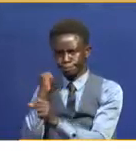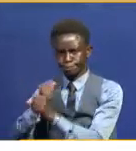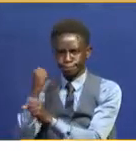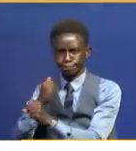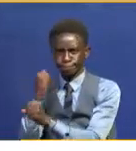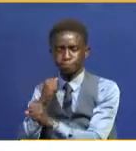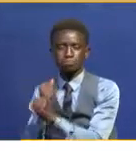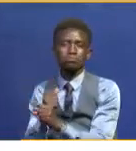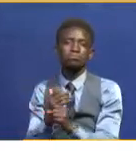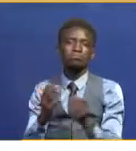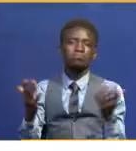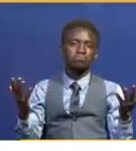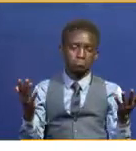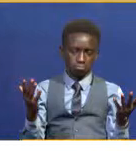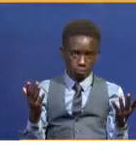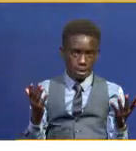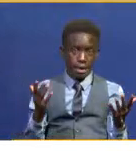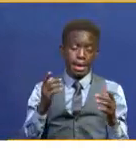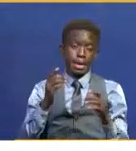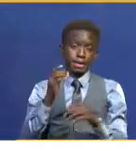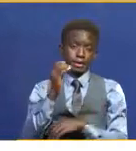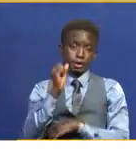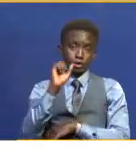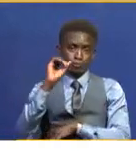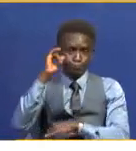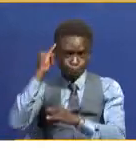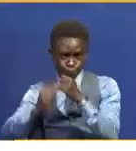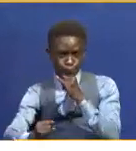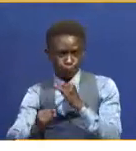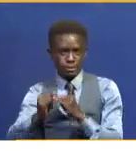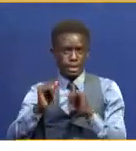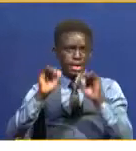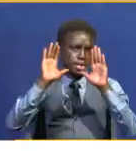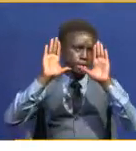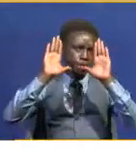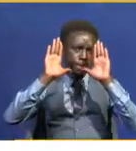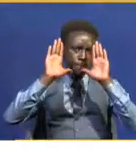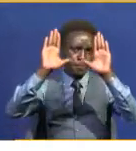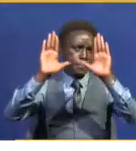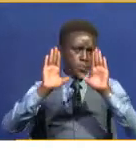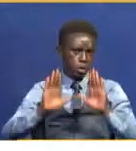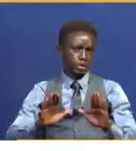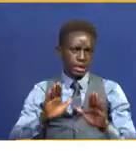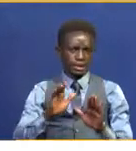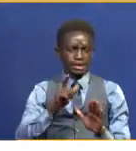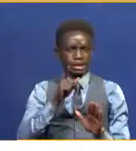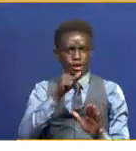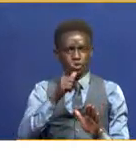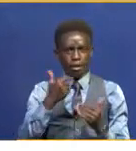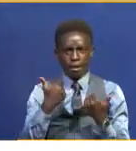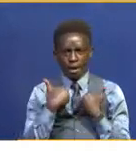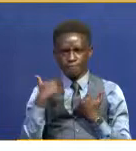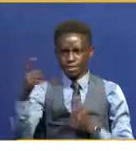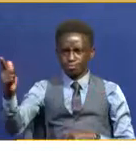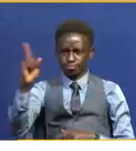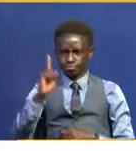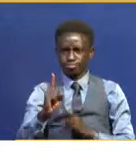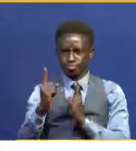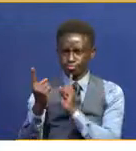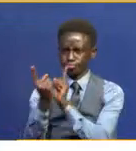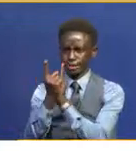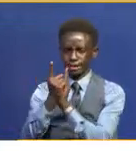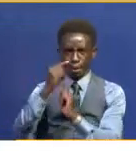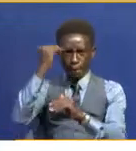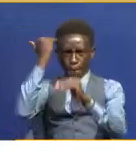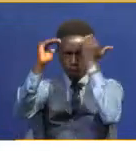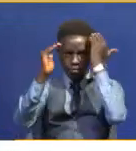might actually have. And lastly, why it's important to go through a professional is because we